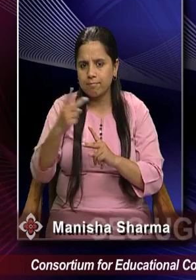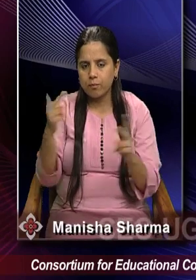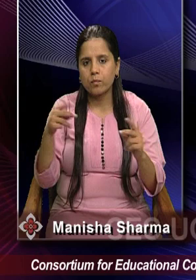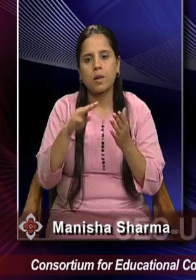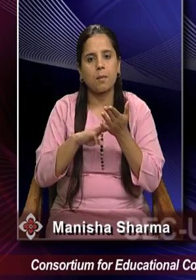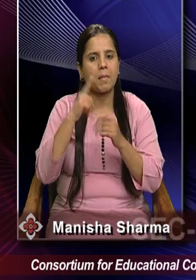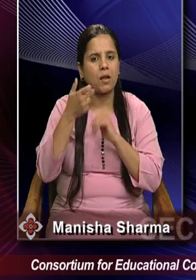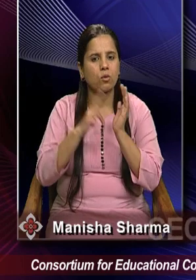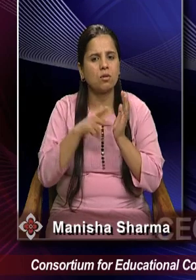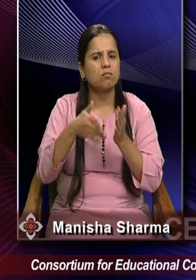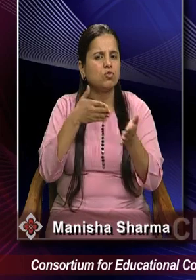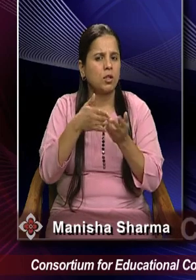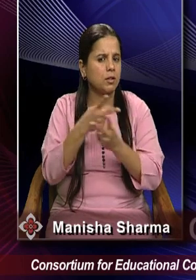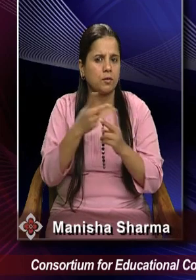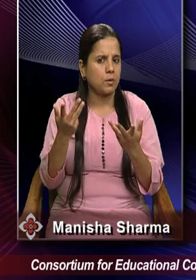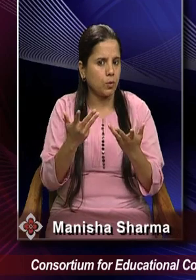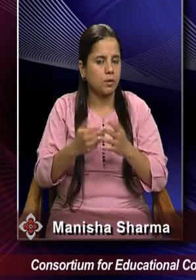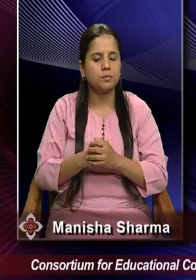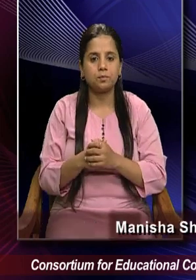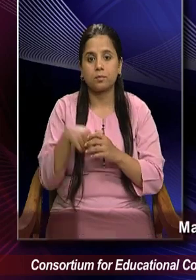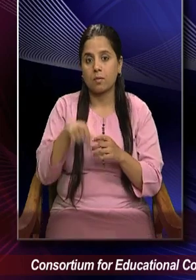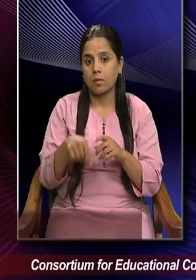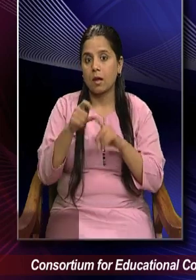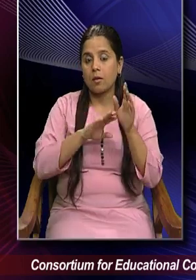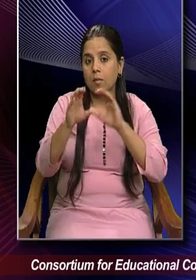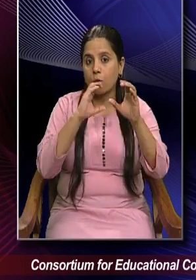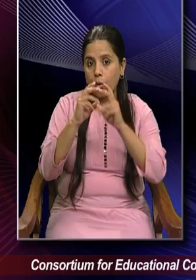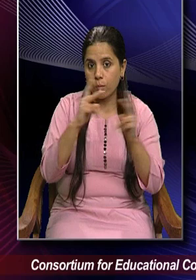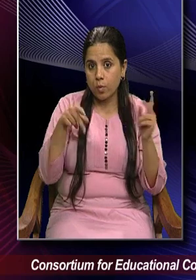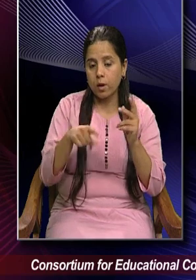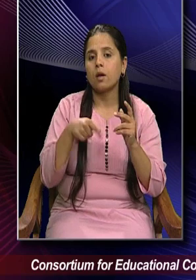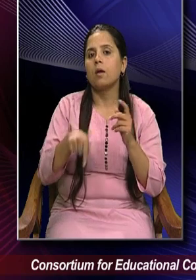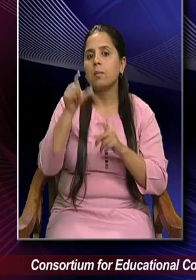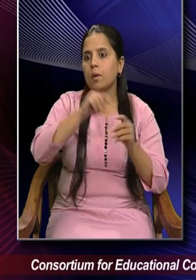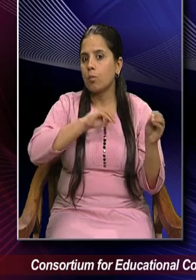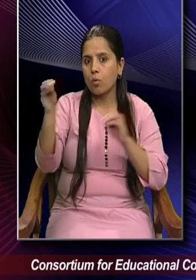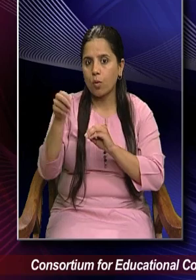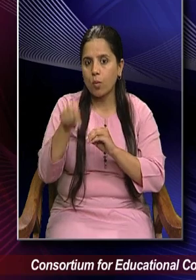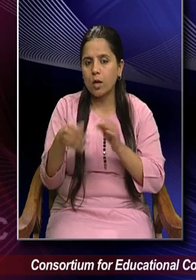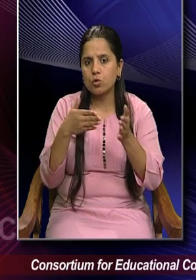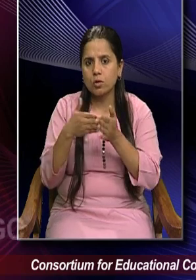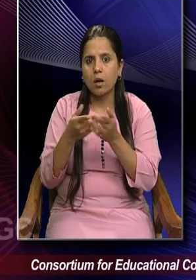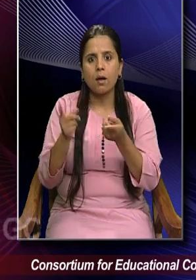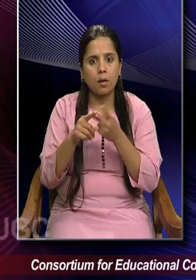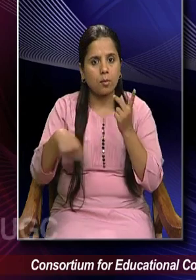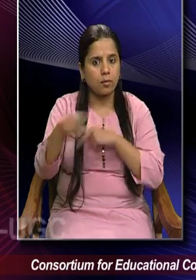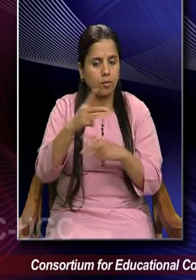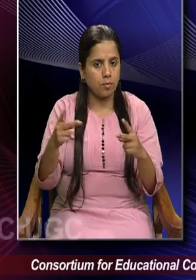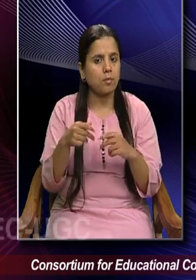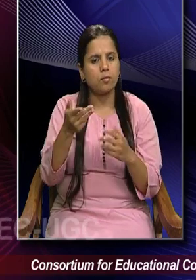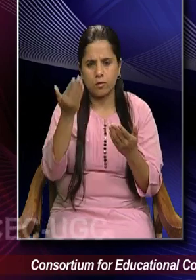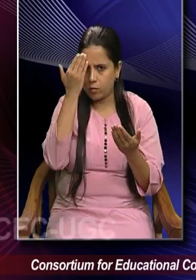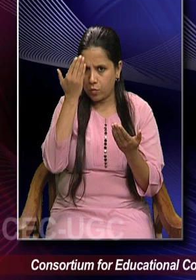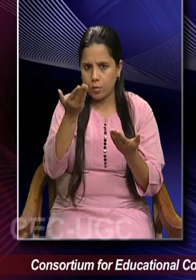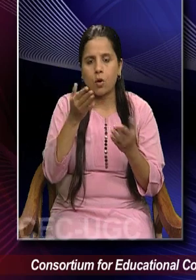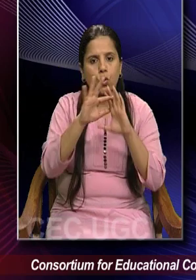migration challenges. Development communication in reporting refugee and migration challenges is